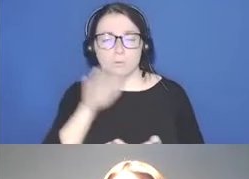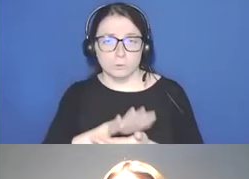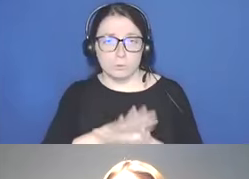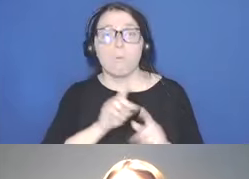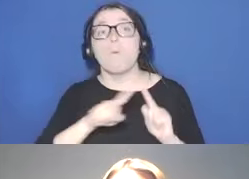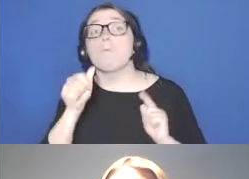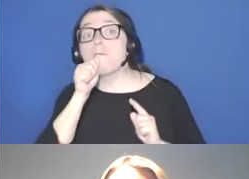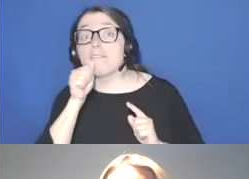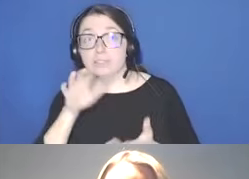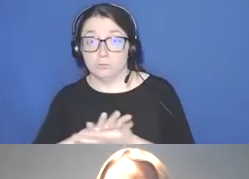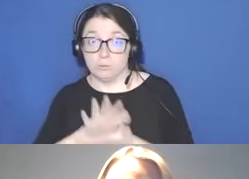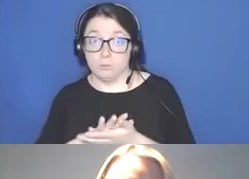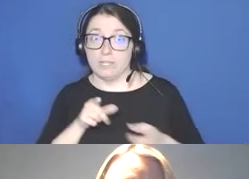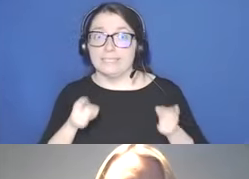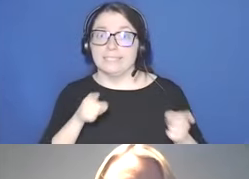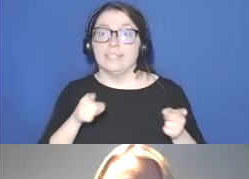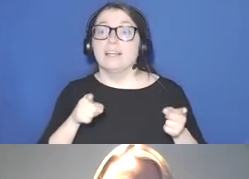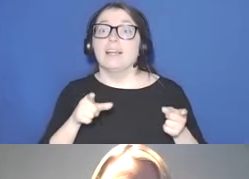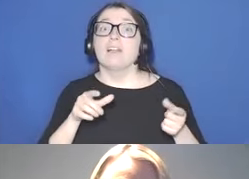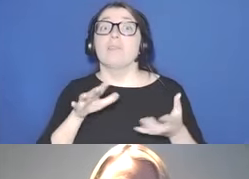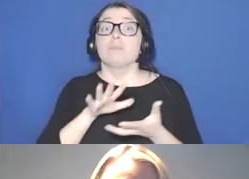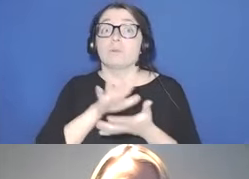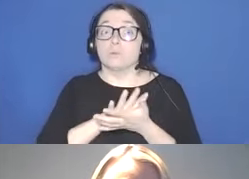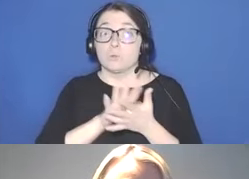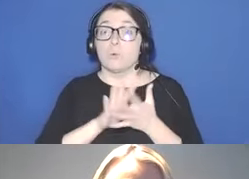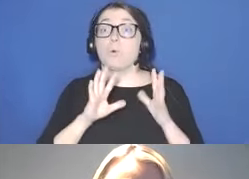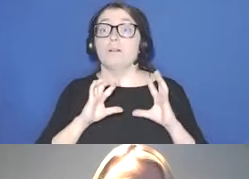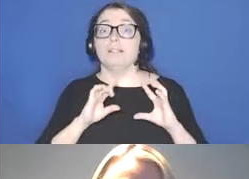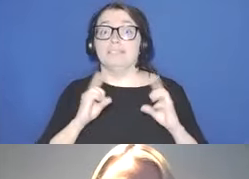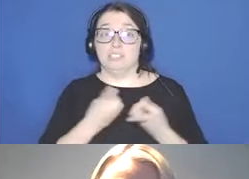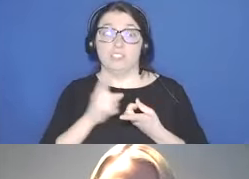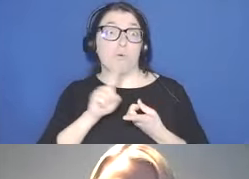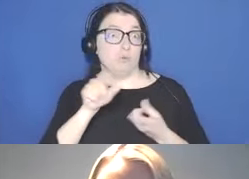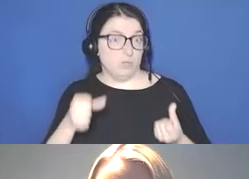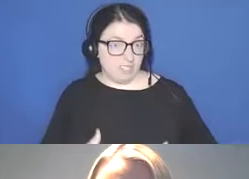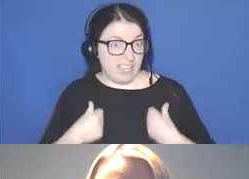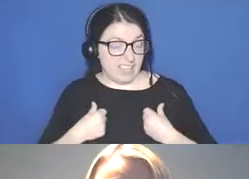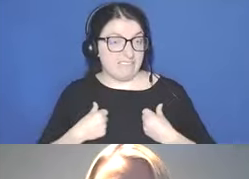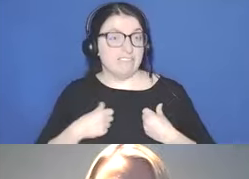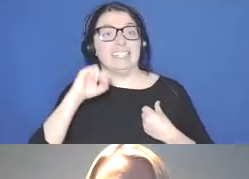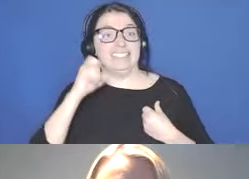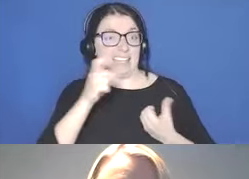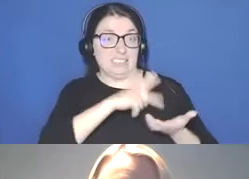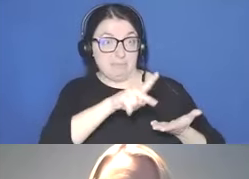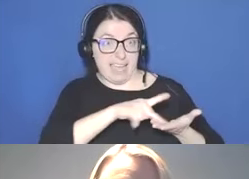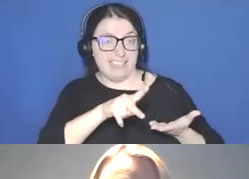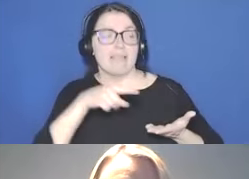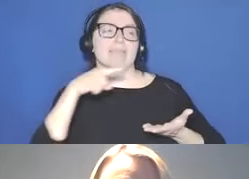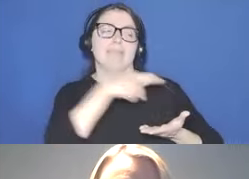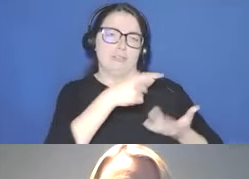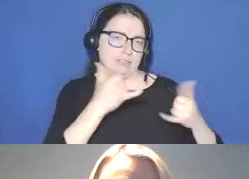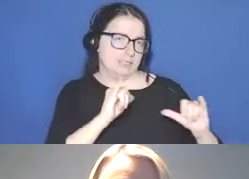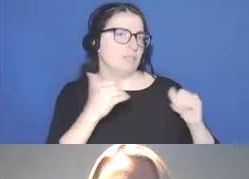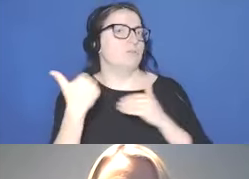private school, it is the school district that you live in and pay taxes to that's responsible for doing